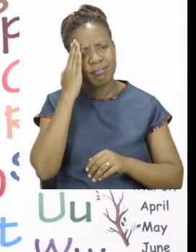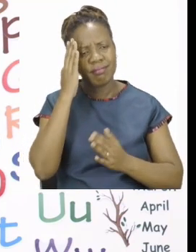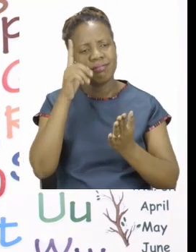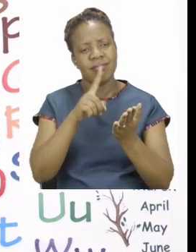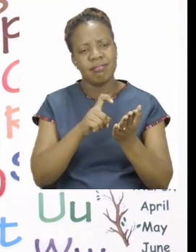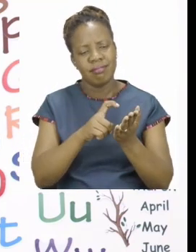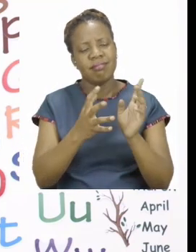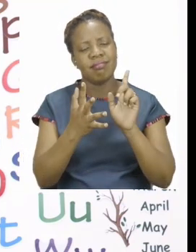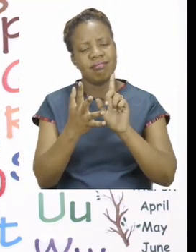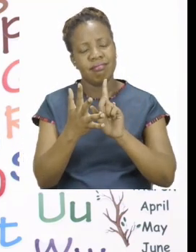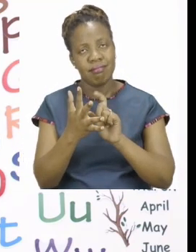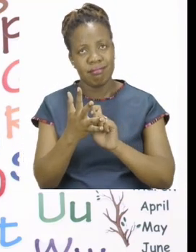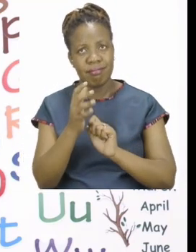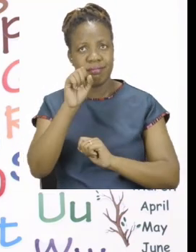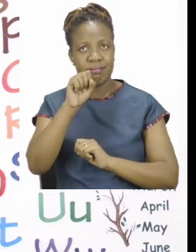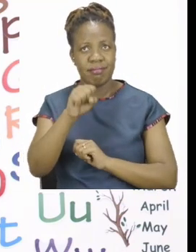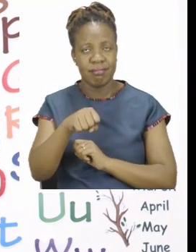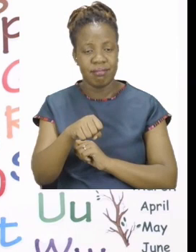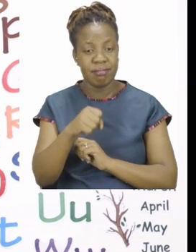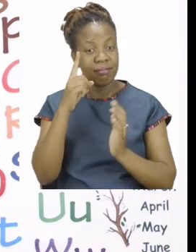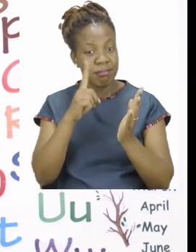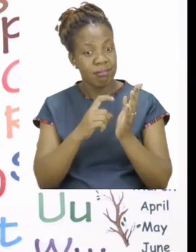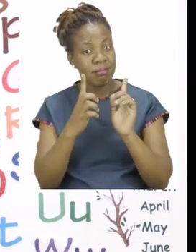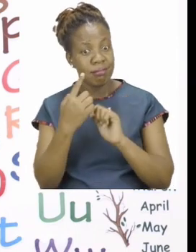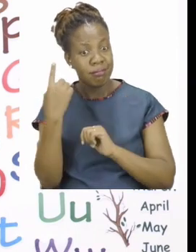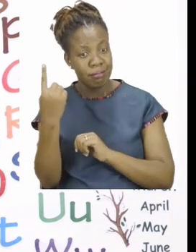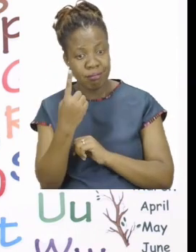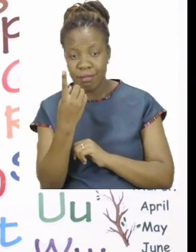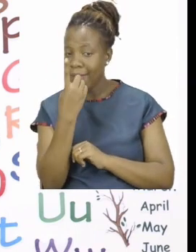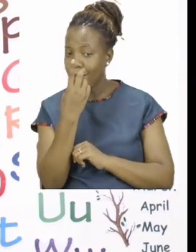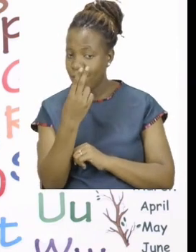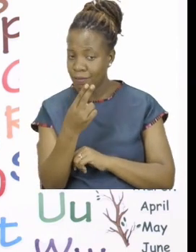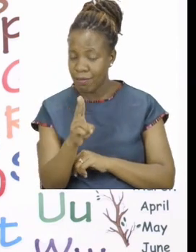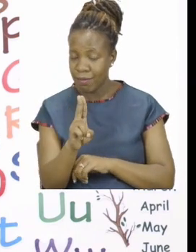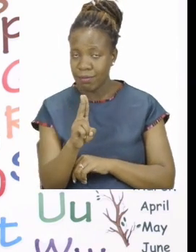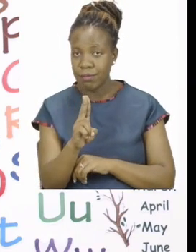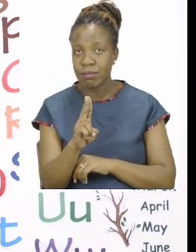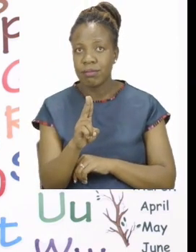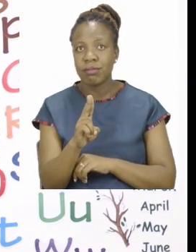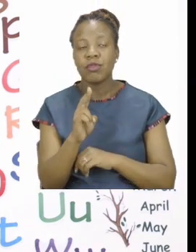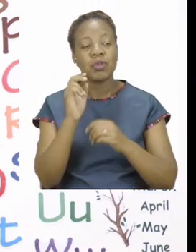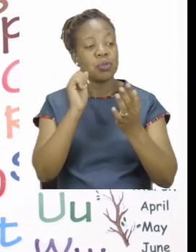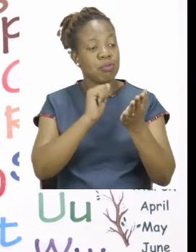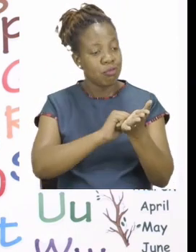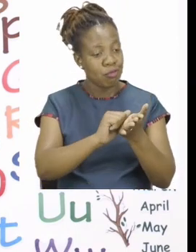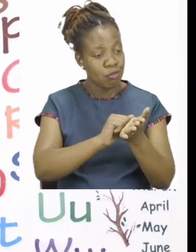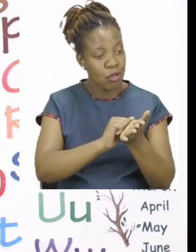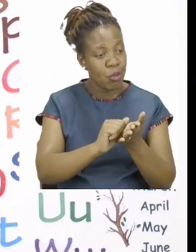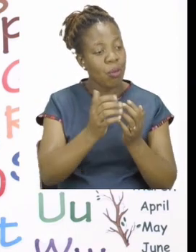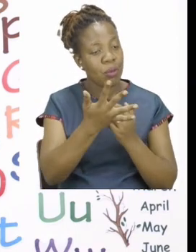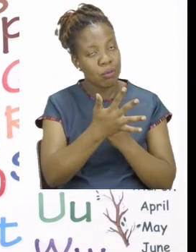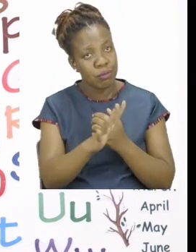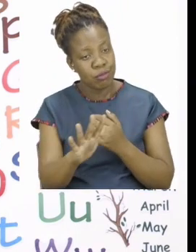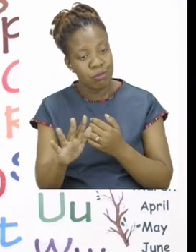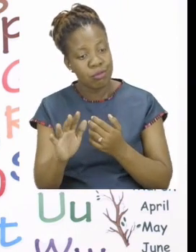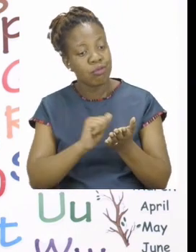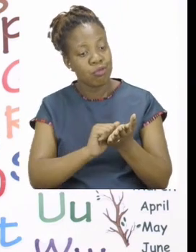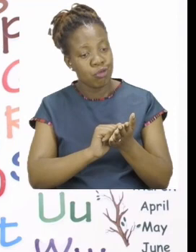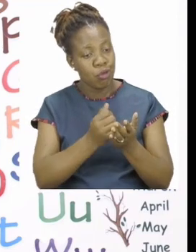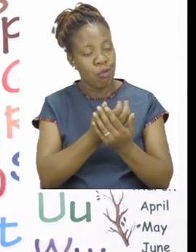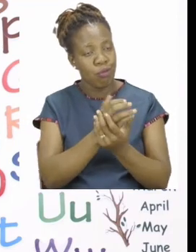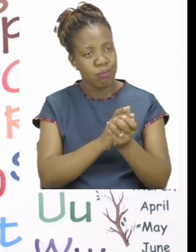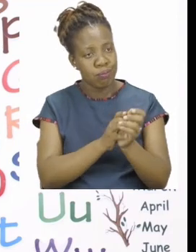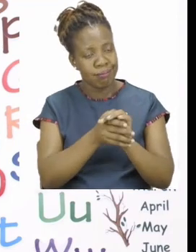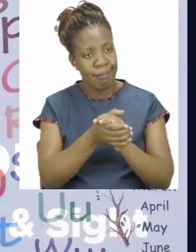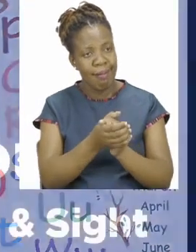Remember, sanitizing is not the only way we can stay safe. We can also use soap and water. Make sure you run your hands for